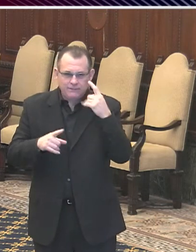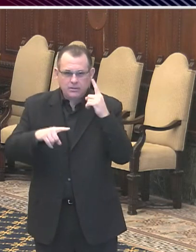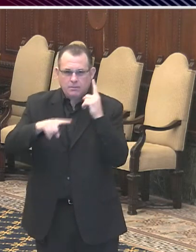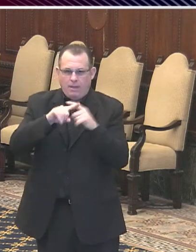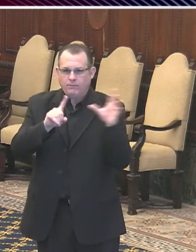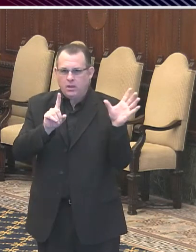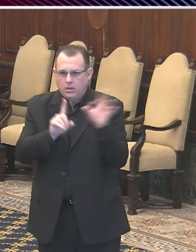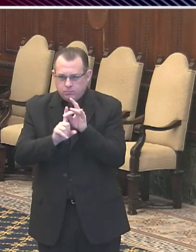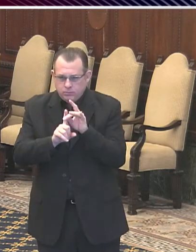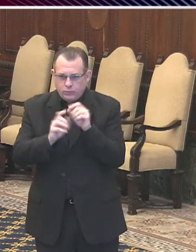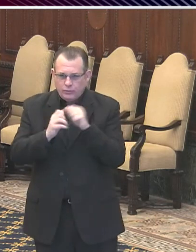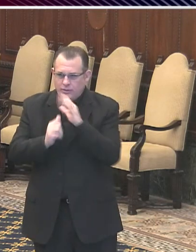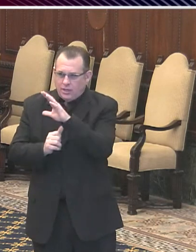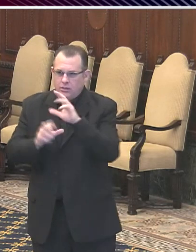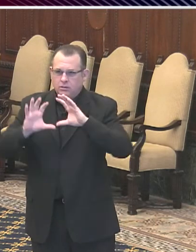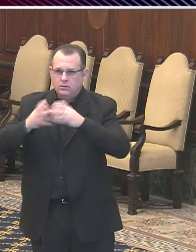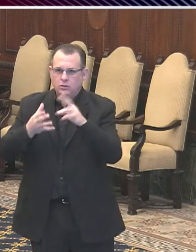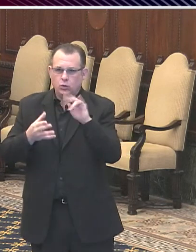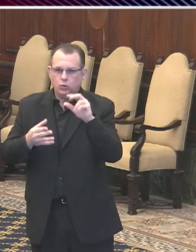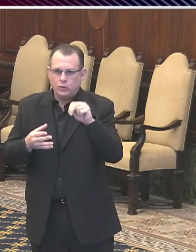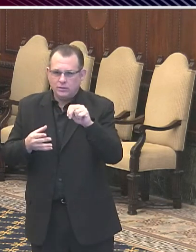their unit or in their workplace.